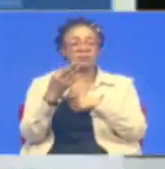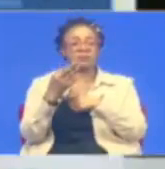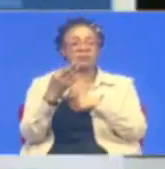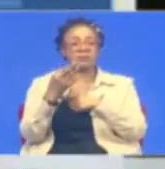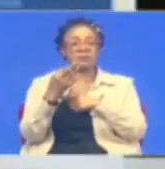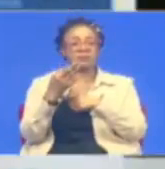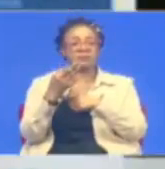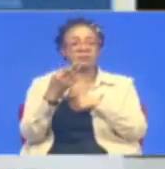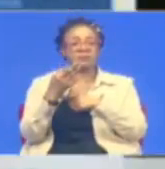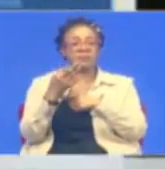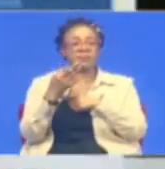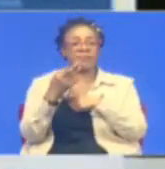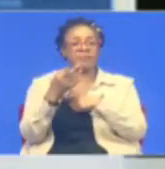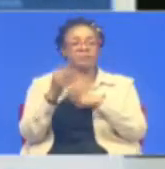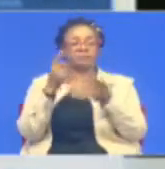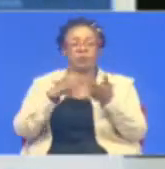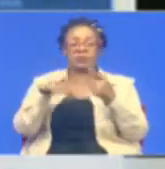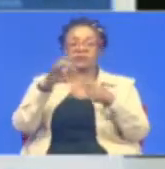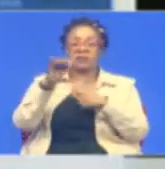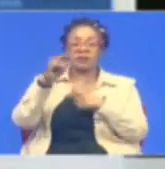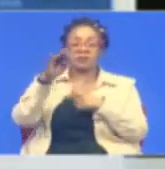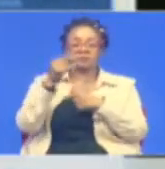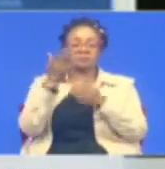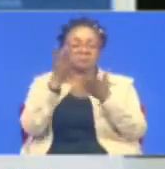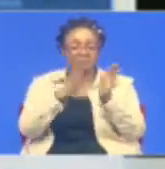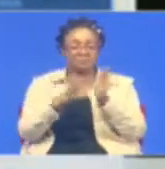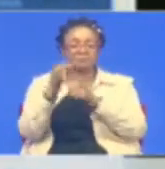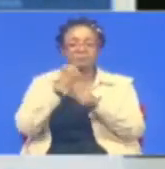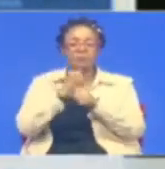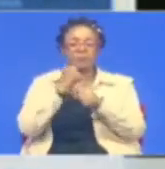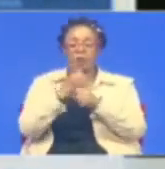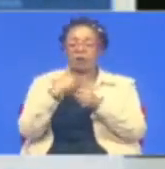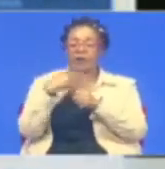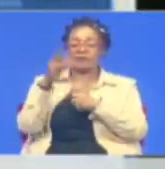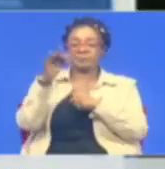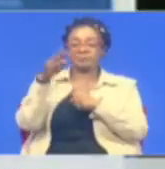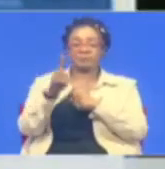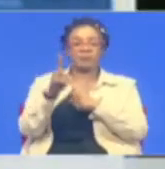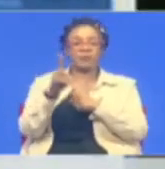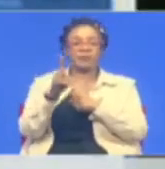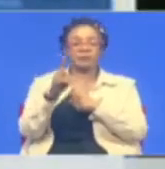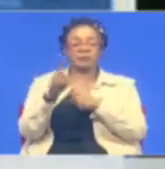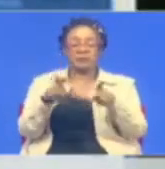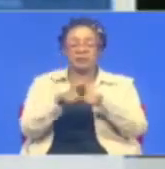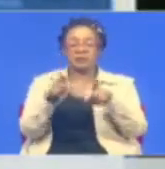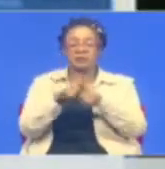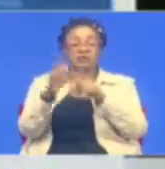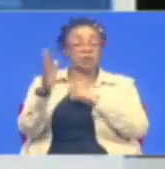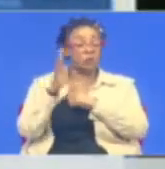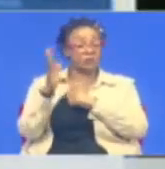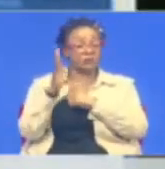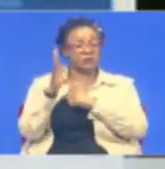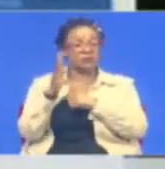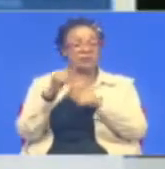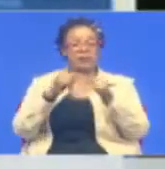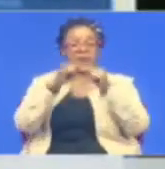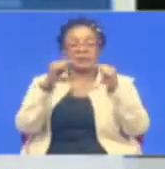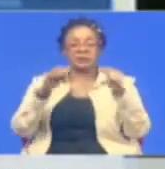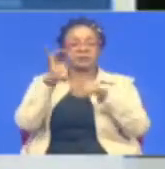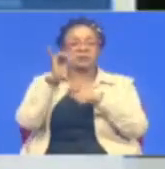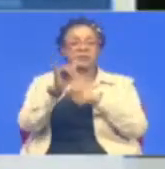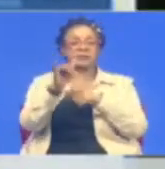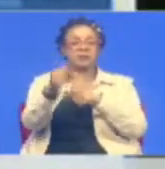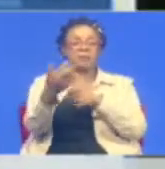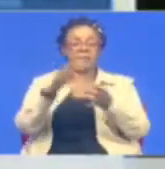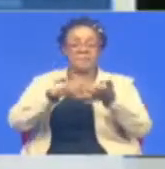2023. So what Centum Real Estate has opted to do is to raise a bond, to your question of security, secured against the collection. So instead of